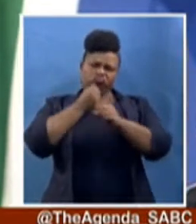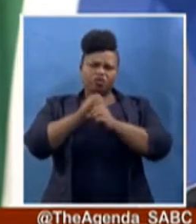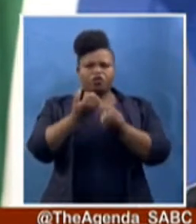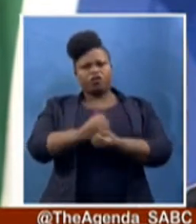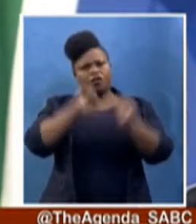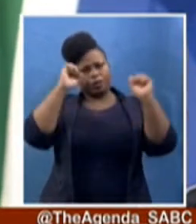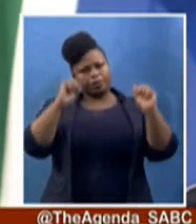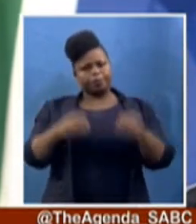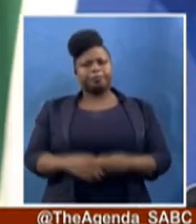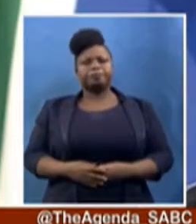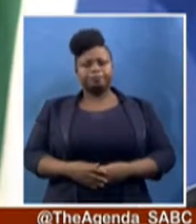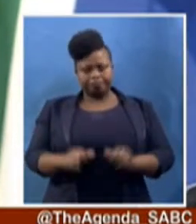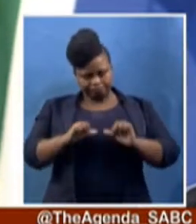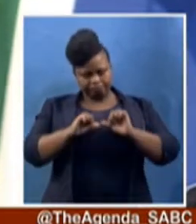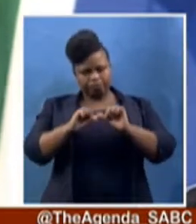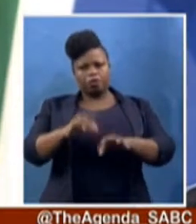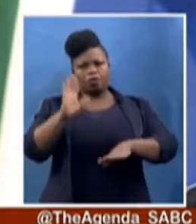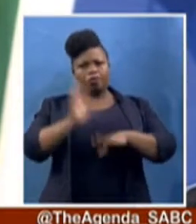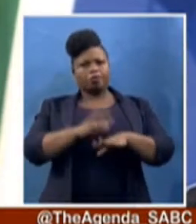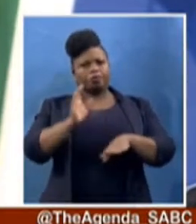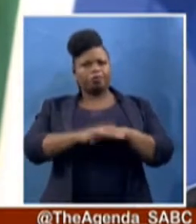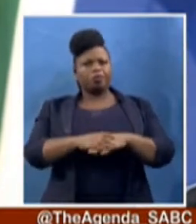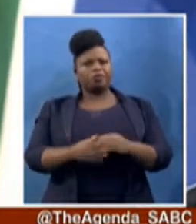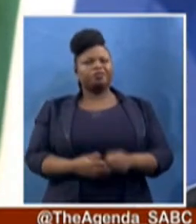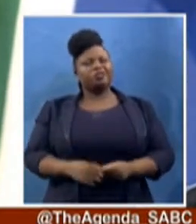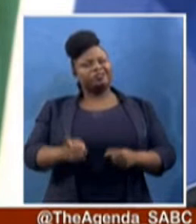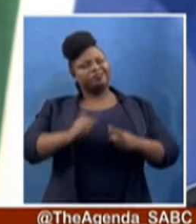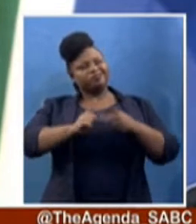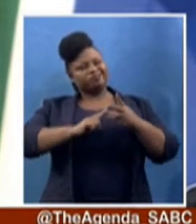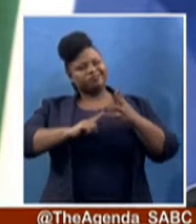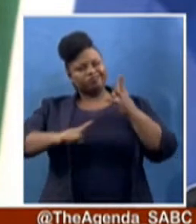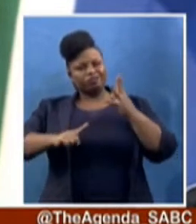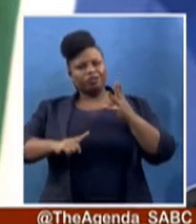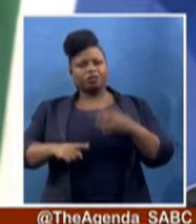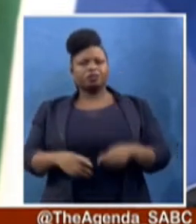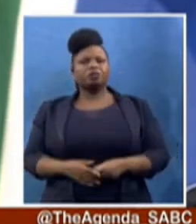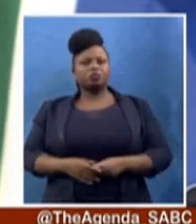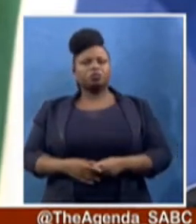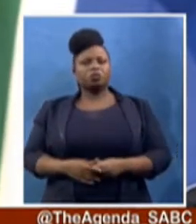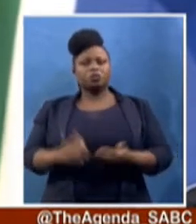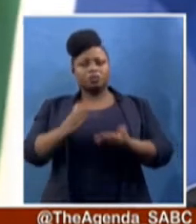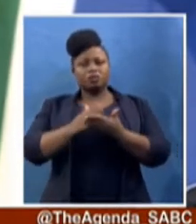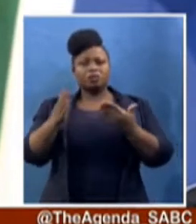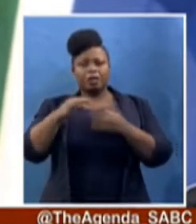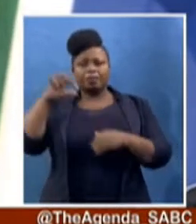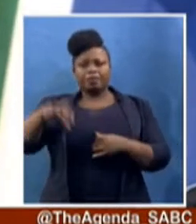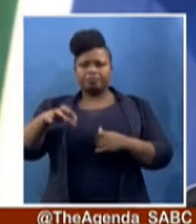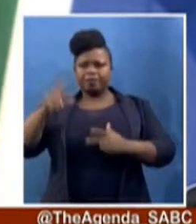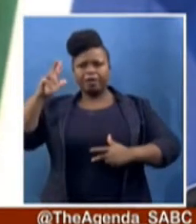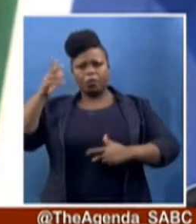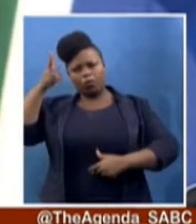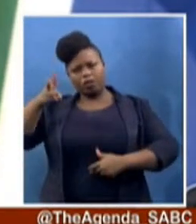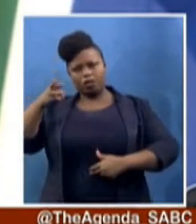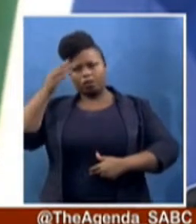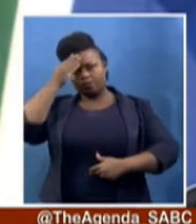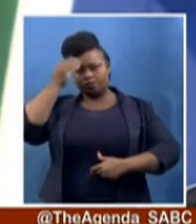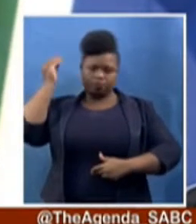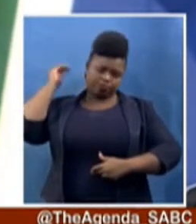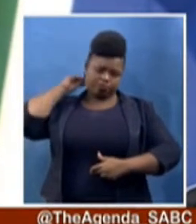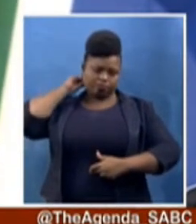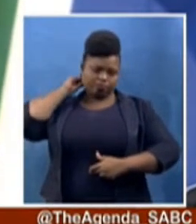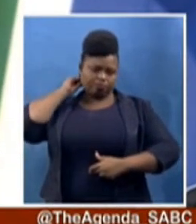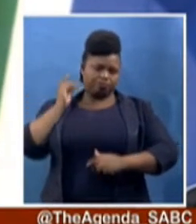these statues that will make us remember from where we've come from, but that will also